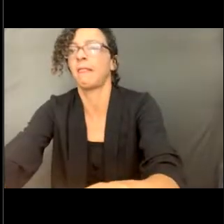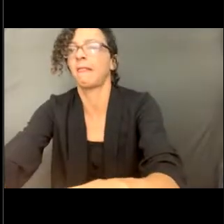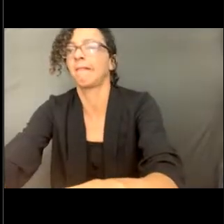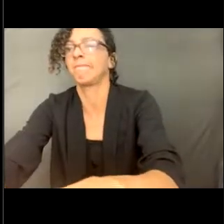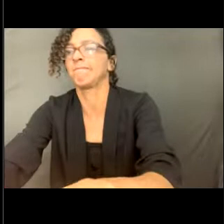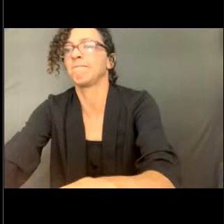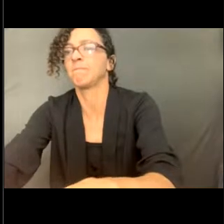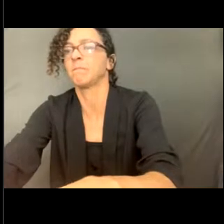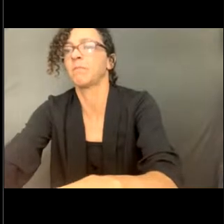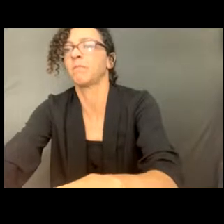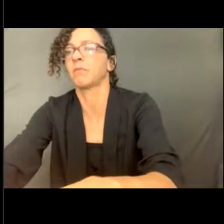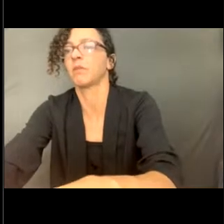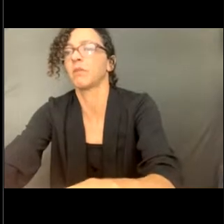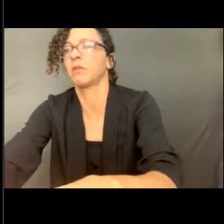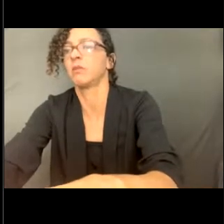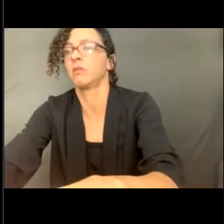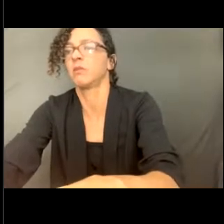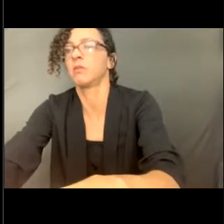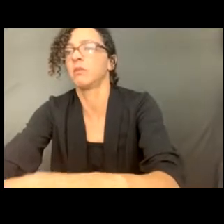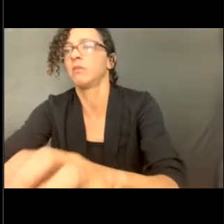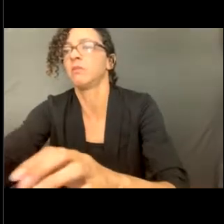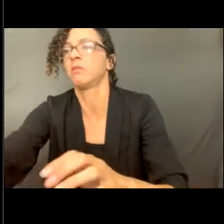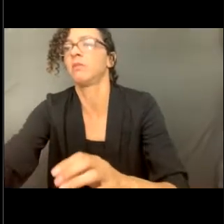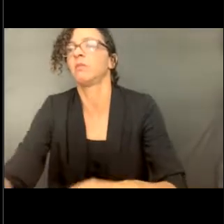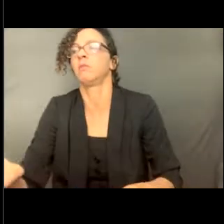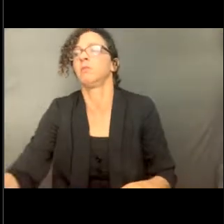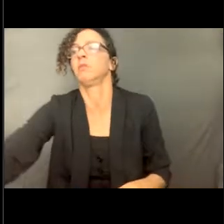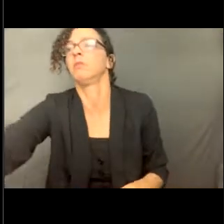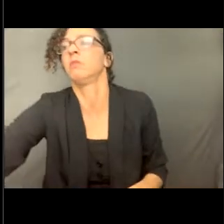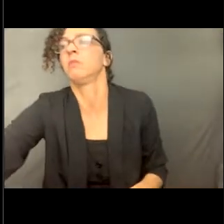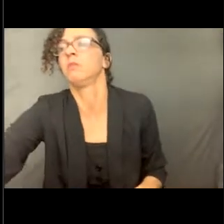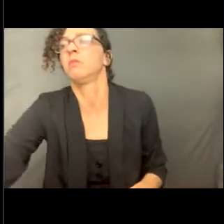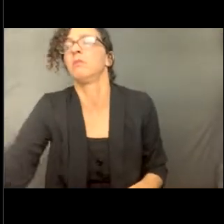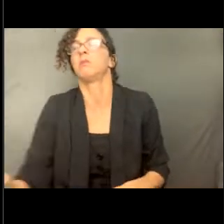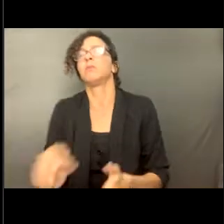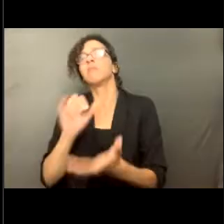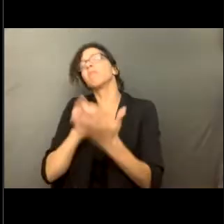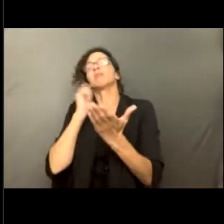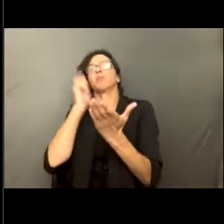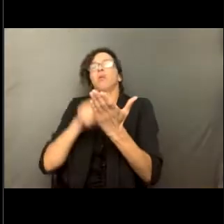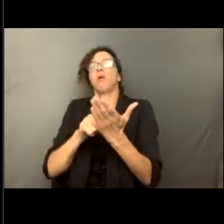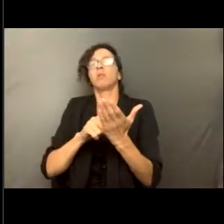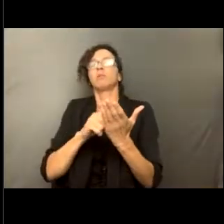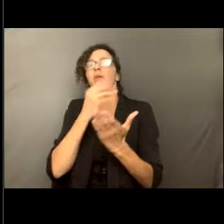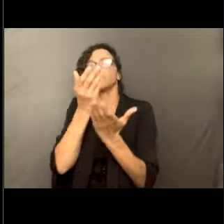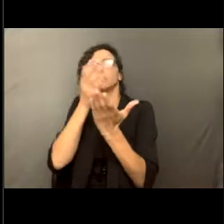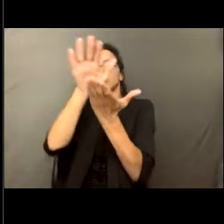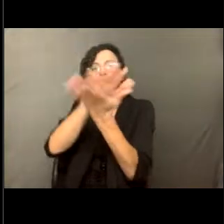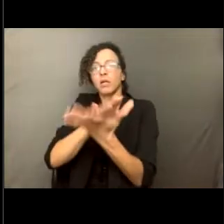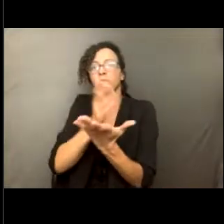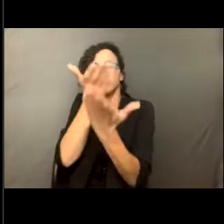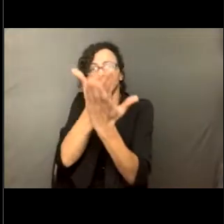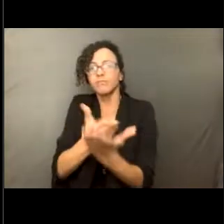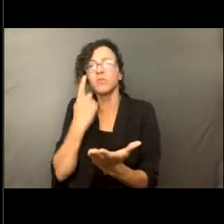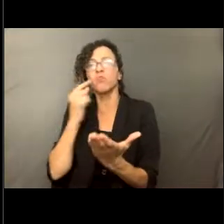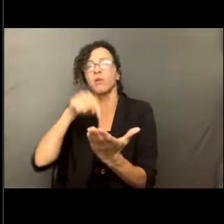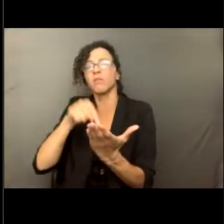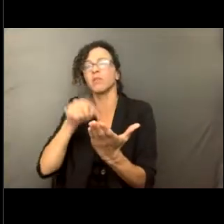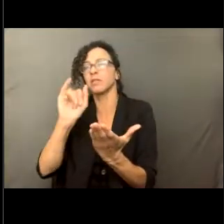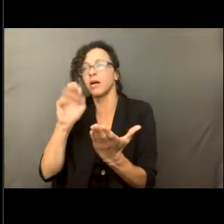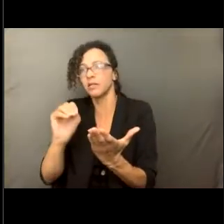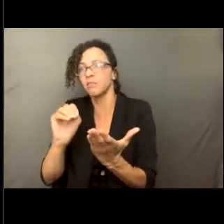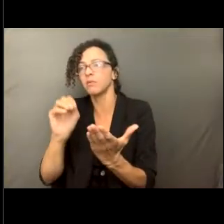is very similar to existing tools. This is acknowledged in the documents for this item, which state that the EQI resembles Cal Enviroscreen and the